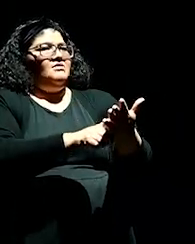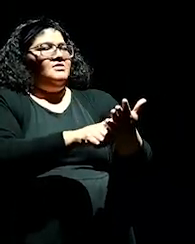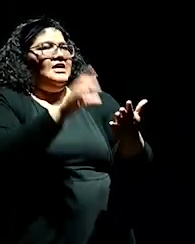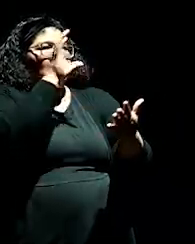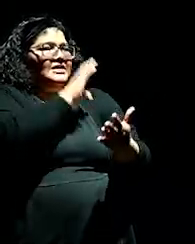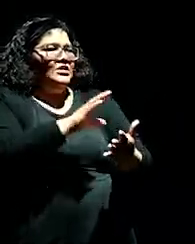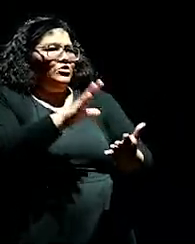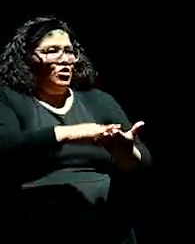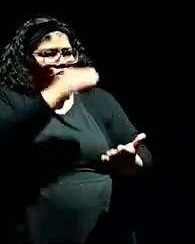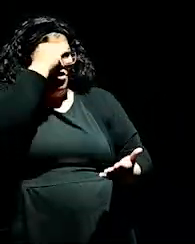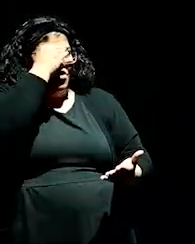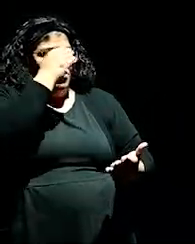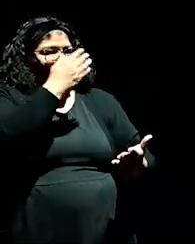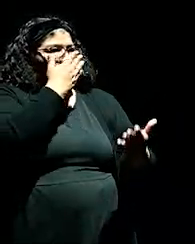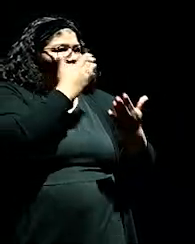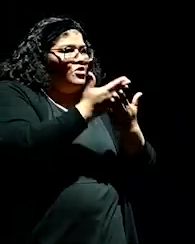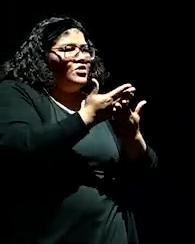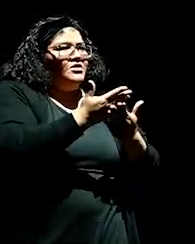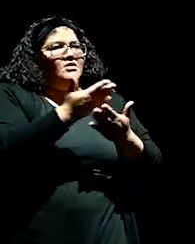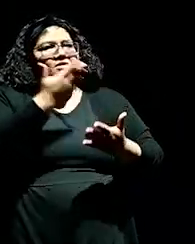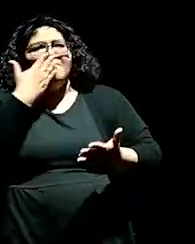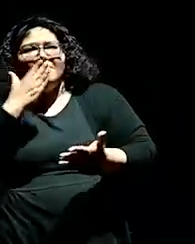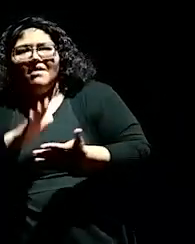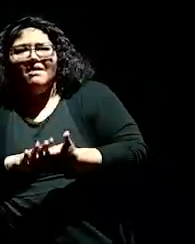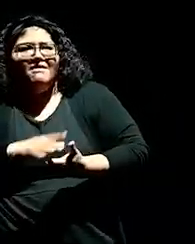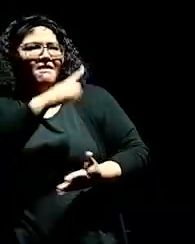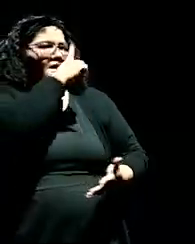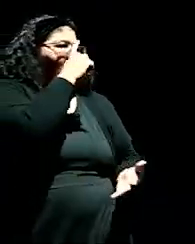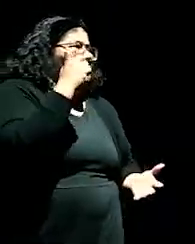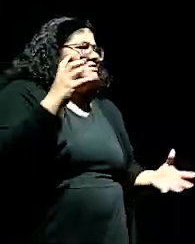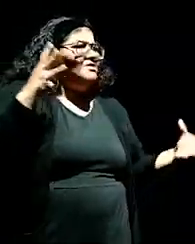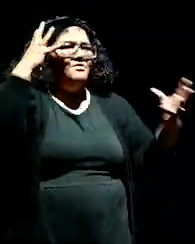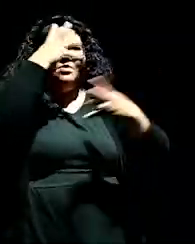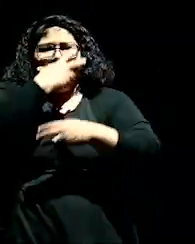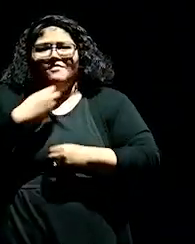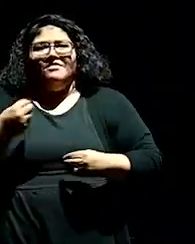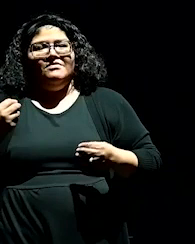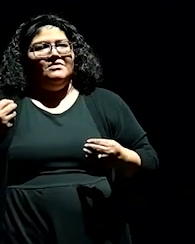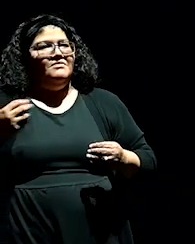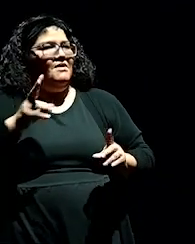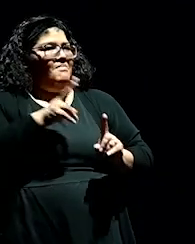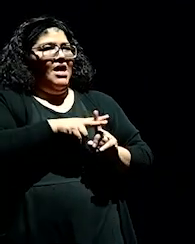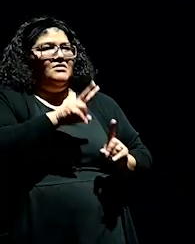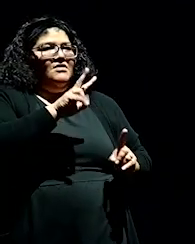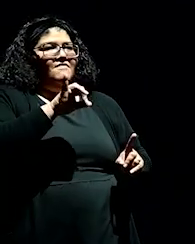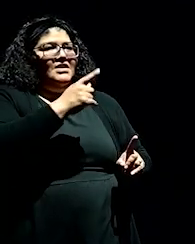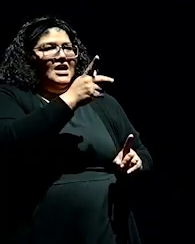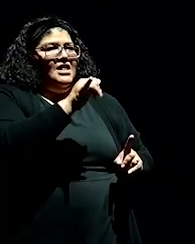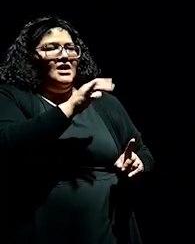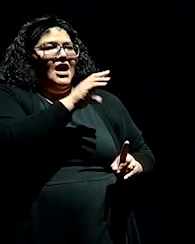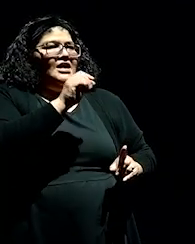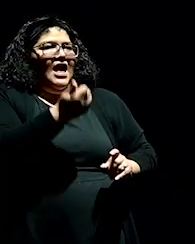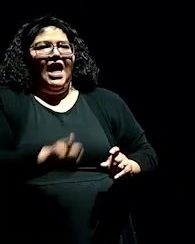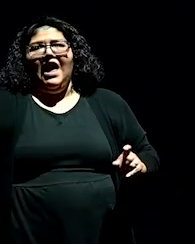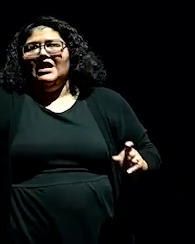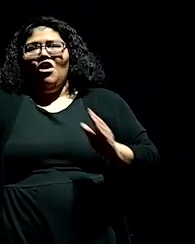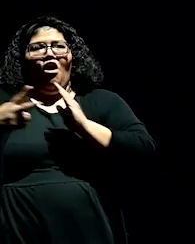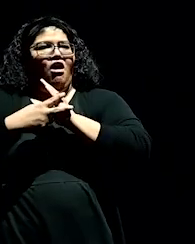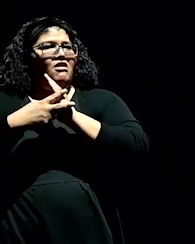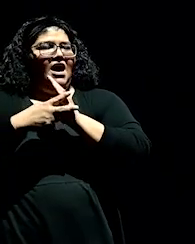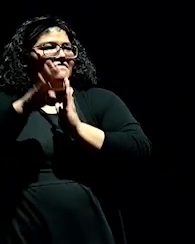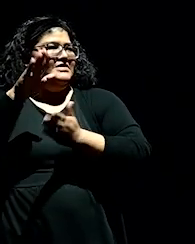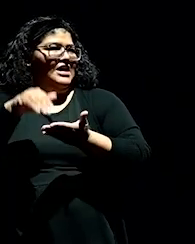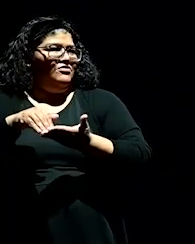context, bad and good, ugly and beautiful. This applies to the Vignelli Center as with any archive.